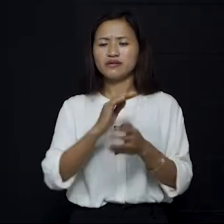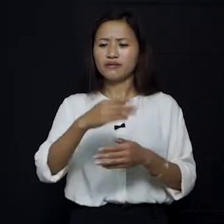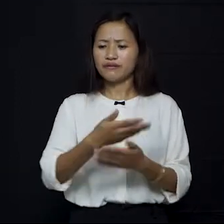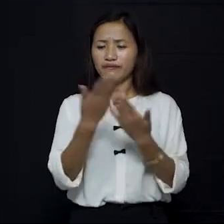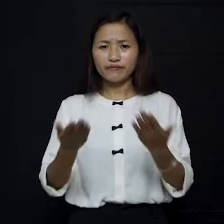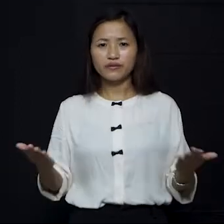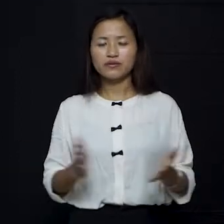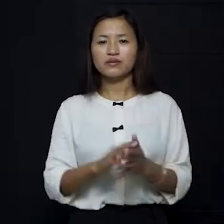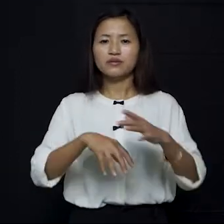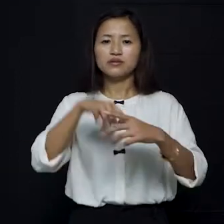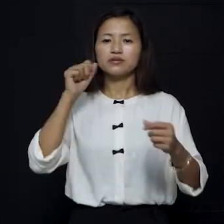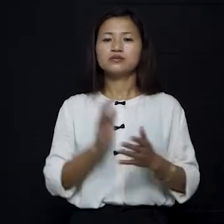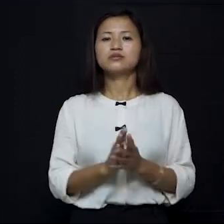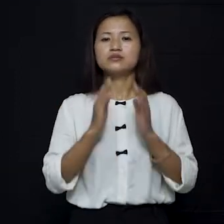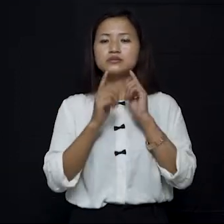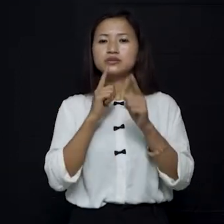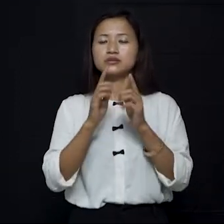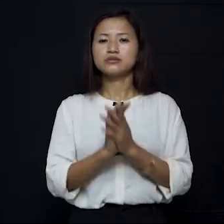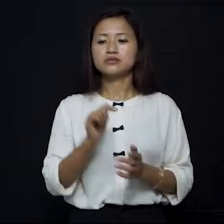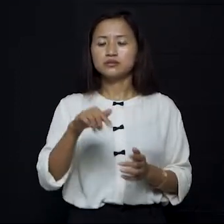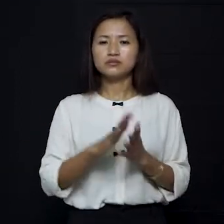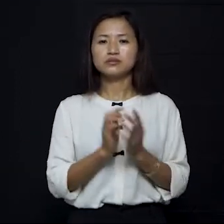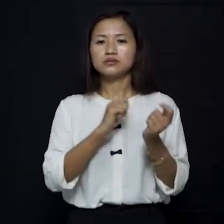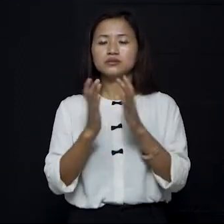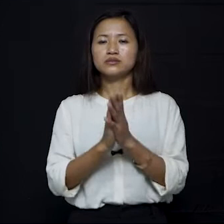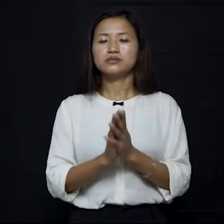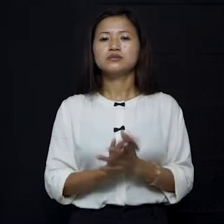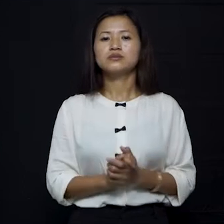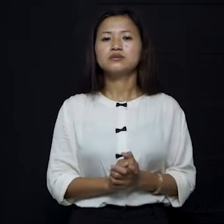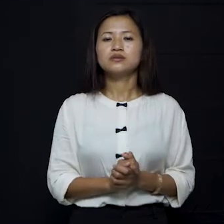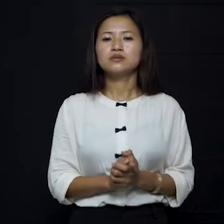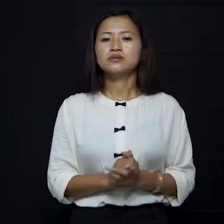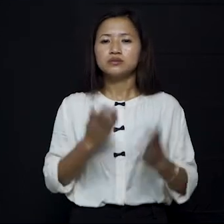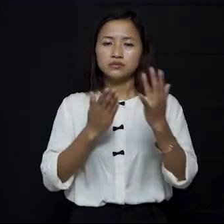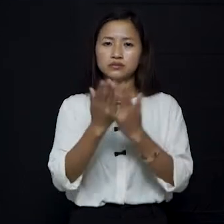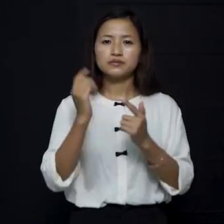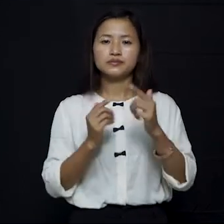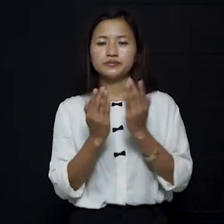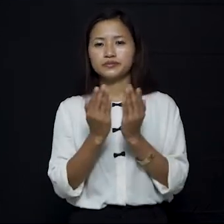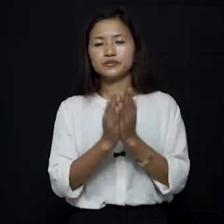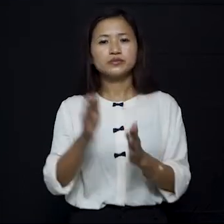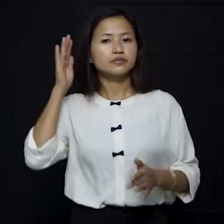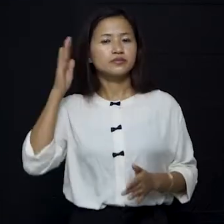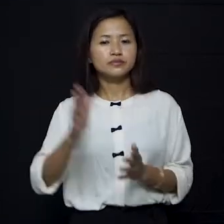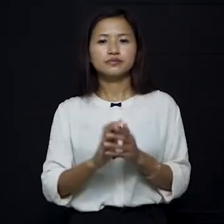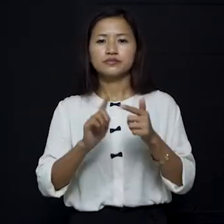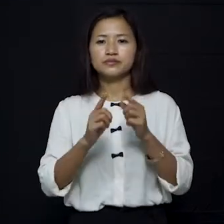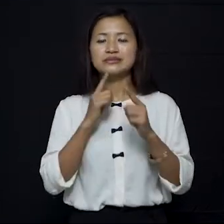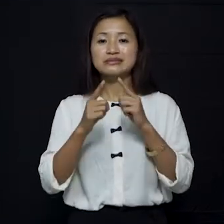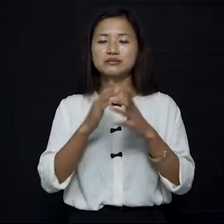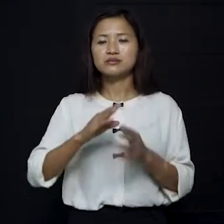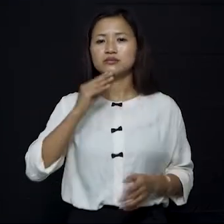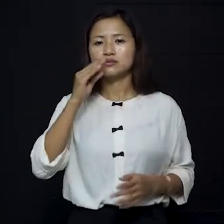out. I'm just explaining to you in simple terms, that is going to be enough. And once you go through the book after listening to this explanation, you will